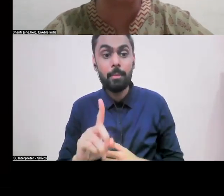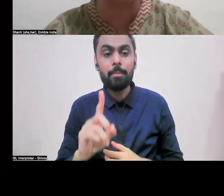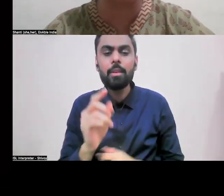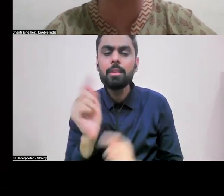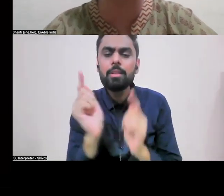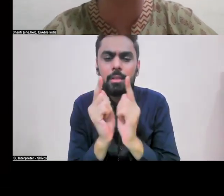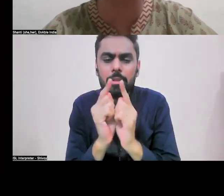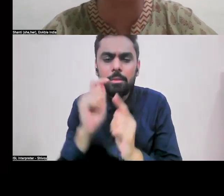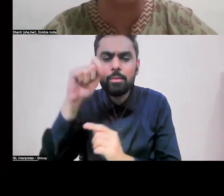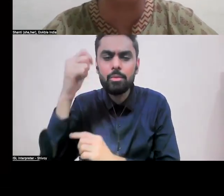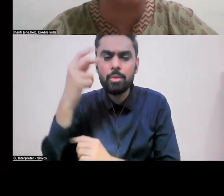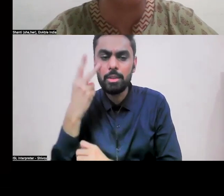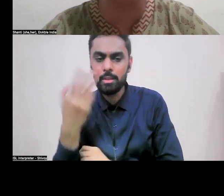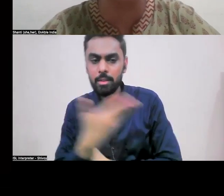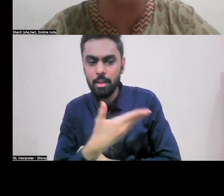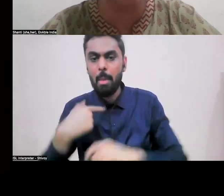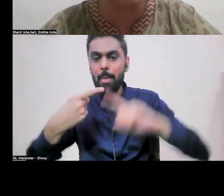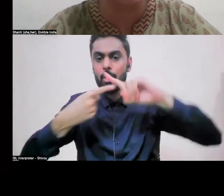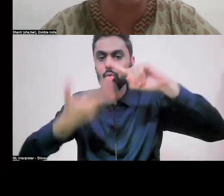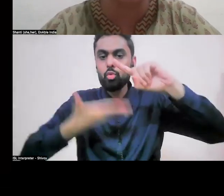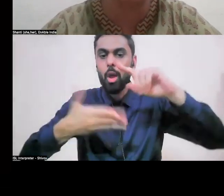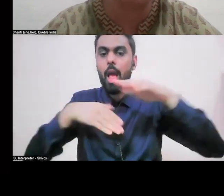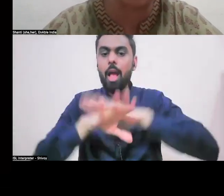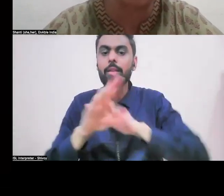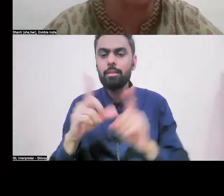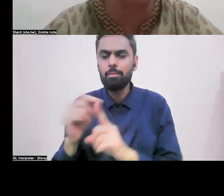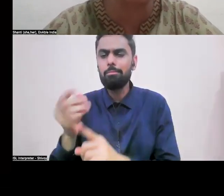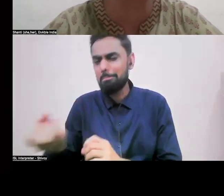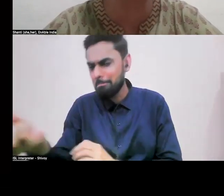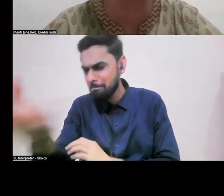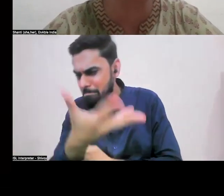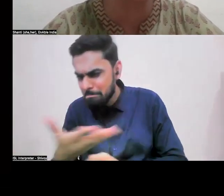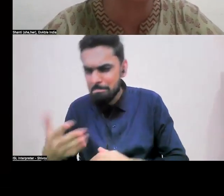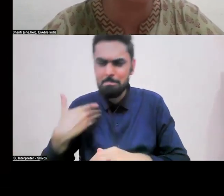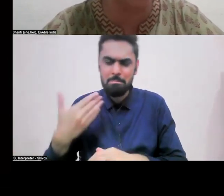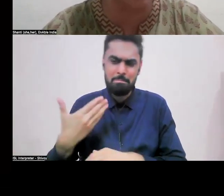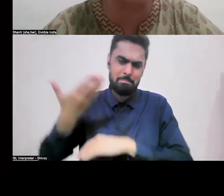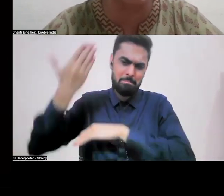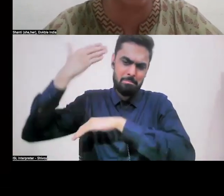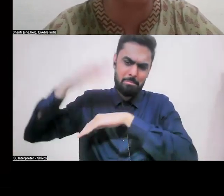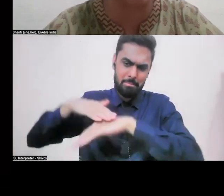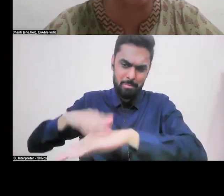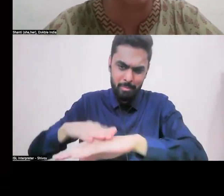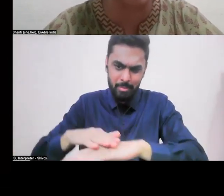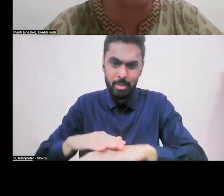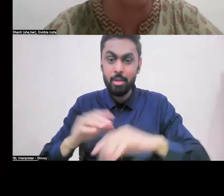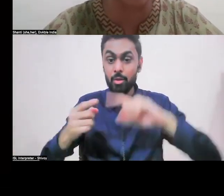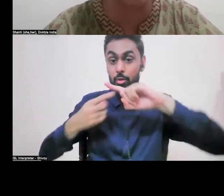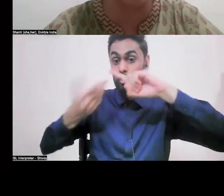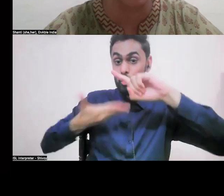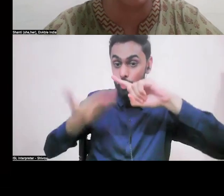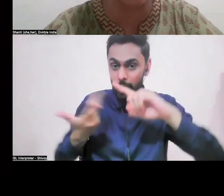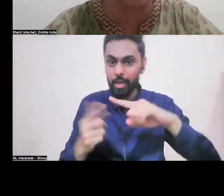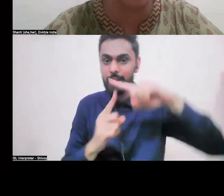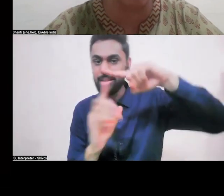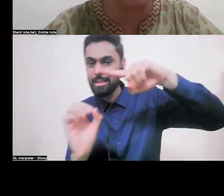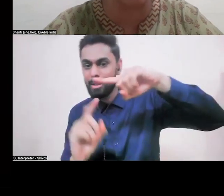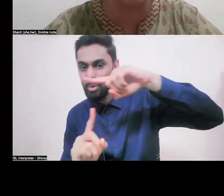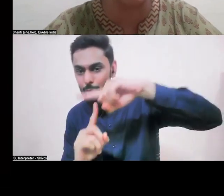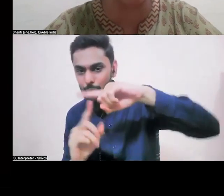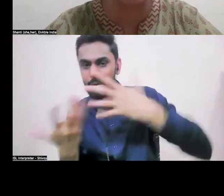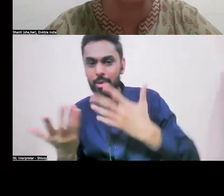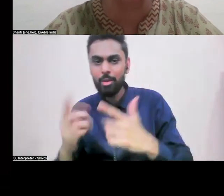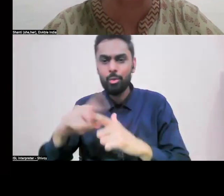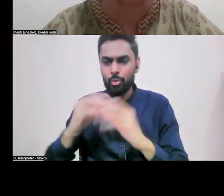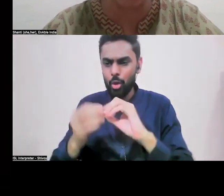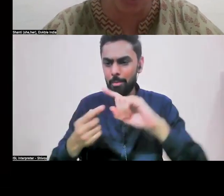simple example of what we do in our training. Many of you know this if you have attended our training of trainers, employability, TOT, etc. But